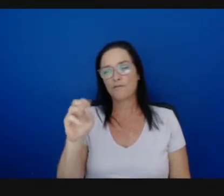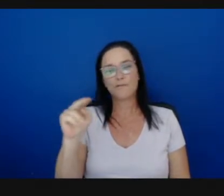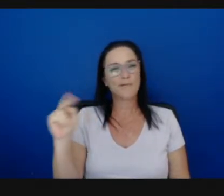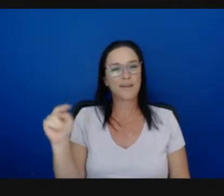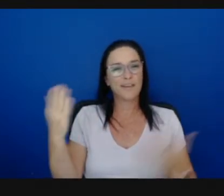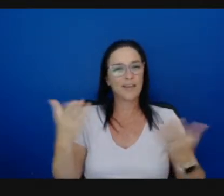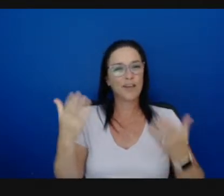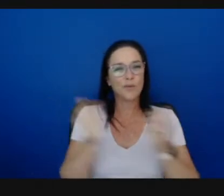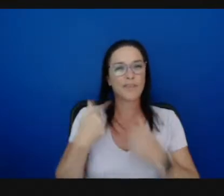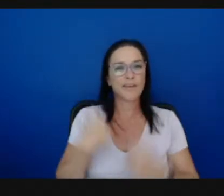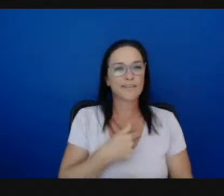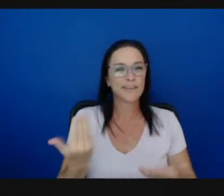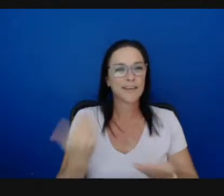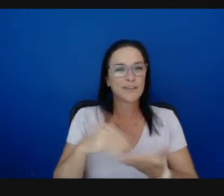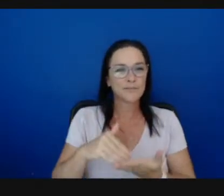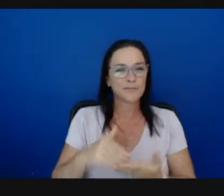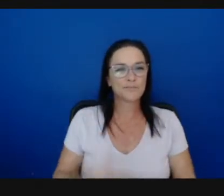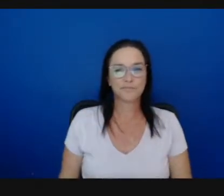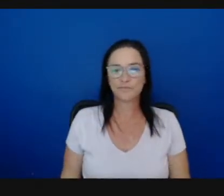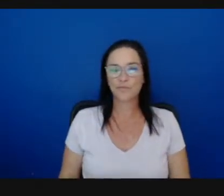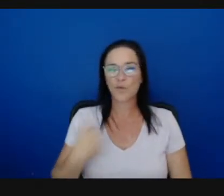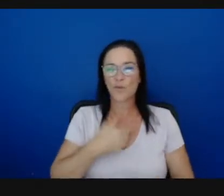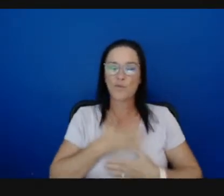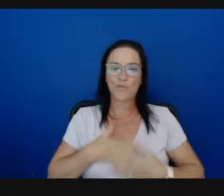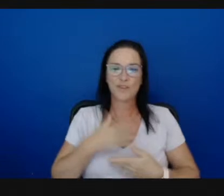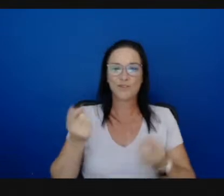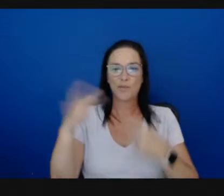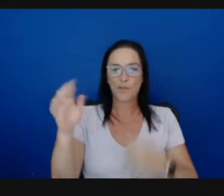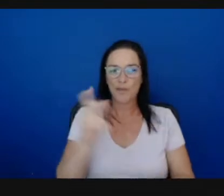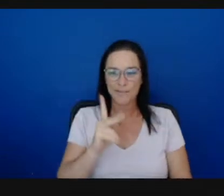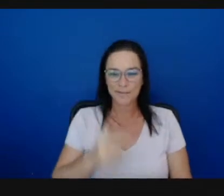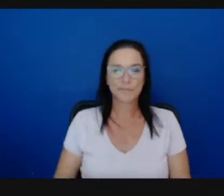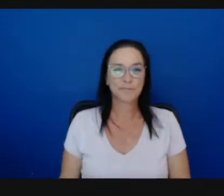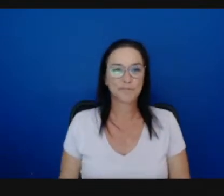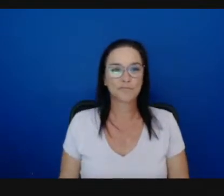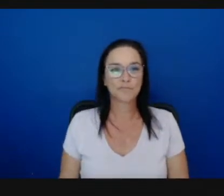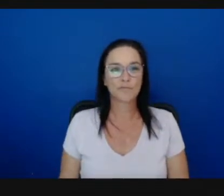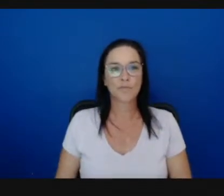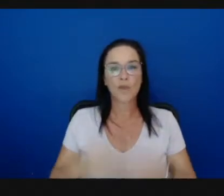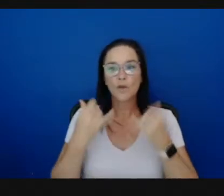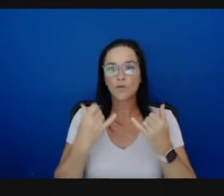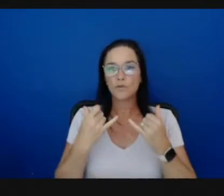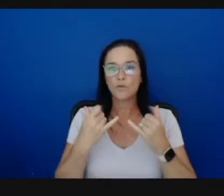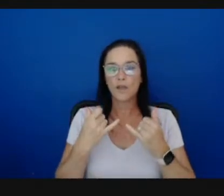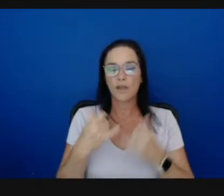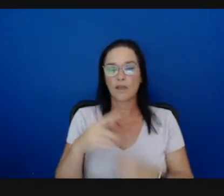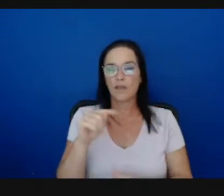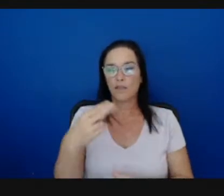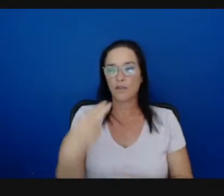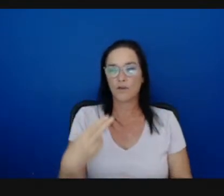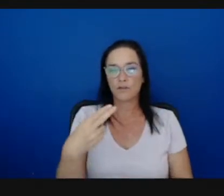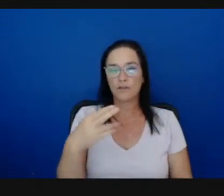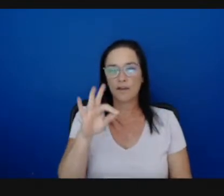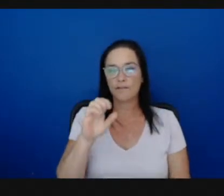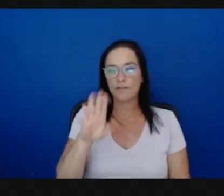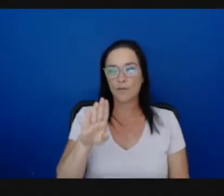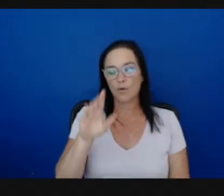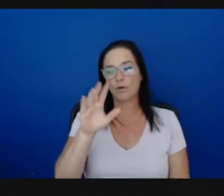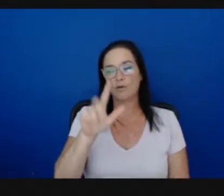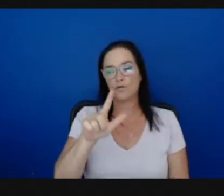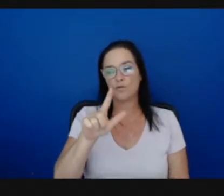once again. Appreciate you guys being back. Today is Thursday, February 29th,